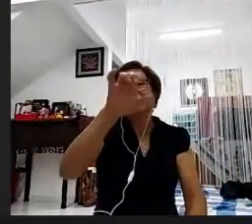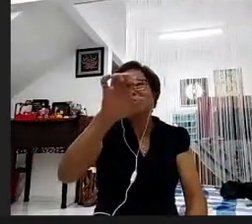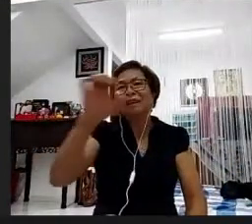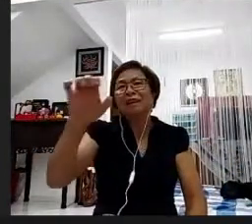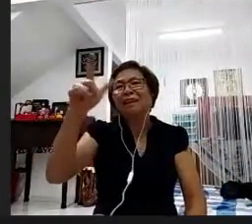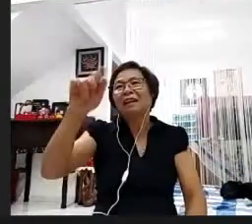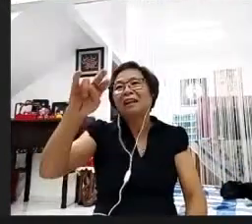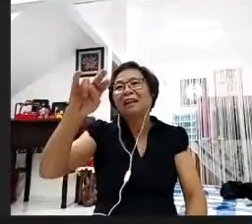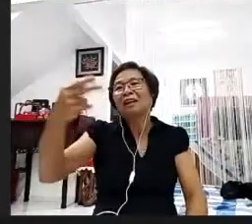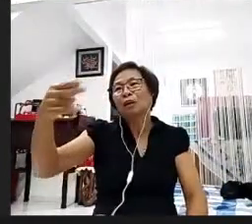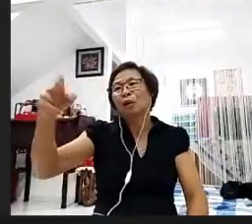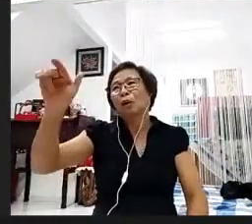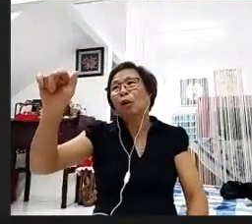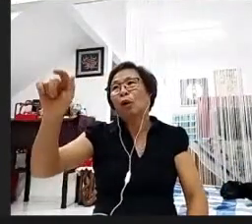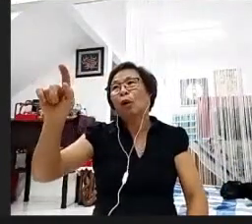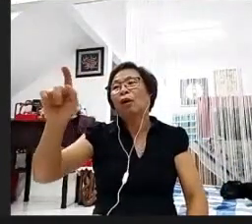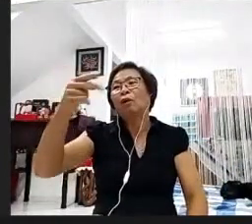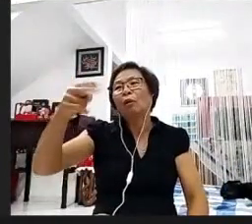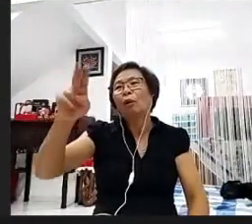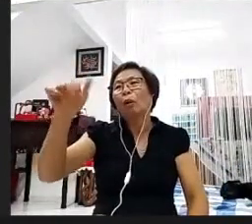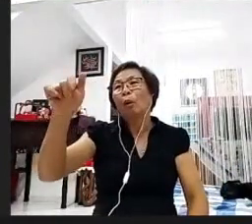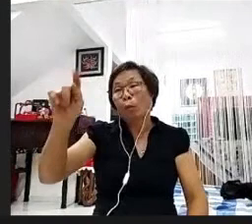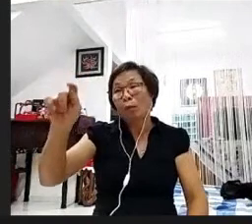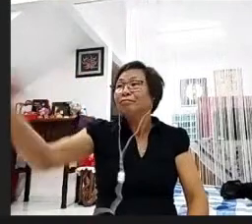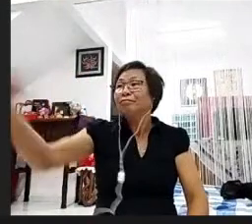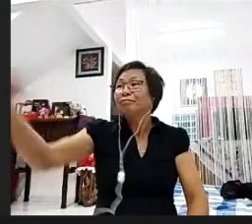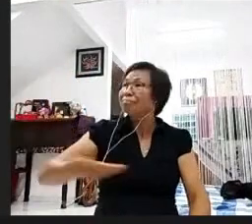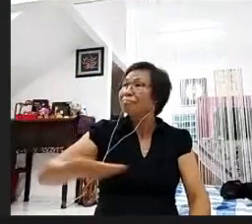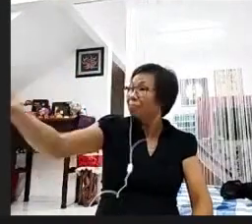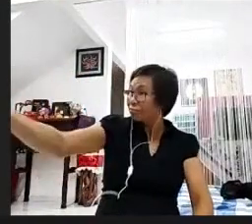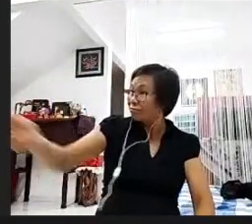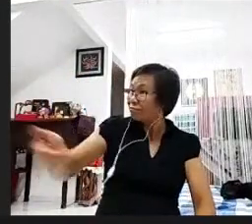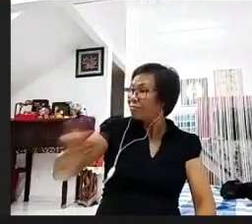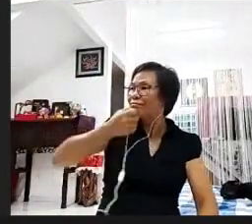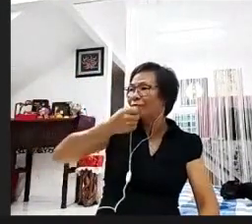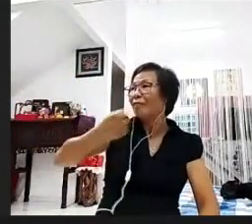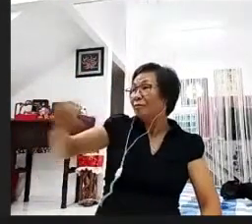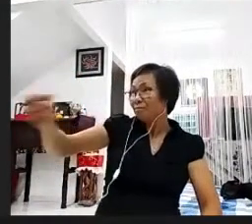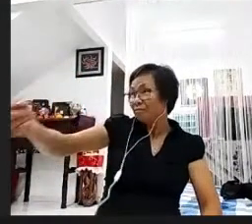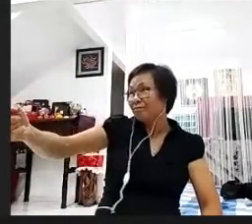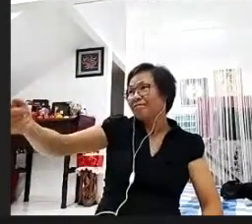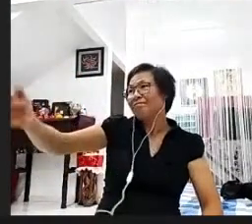lead us in this beginning part of our dialogue. Didi Ling Huat, over to you.